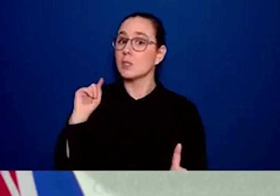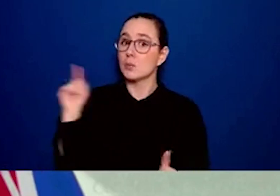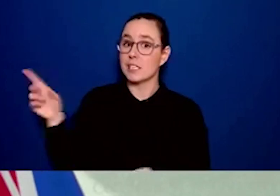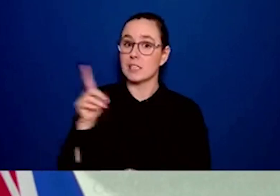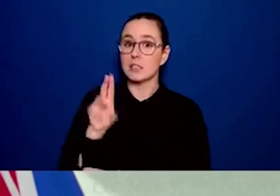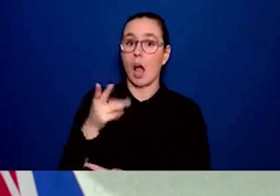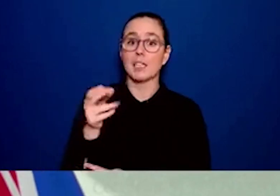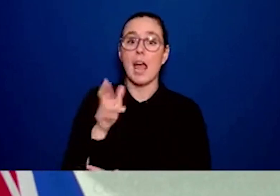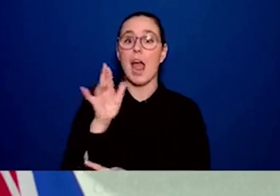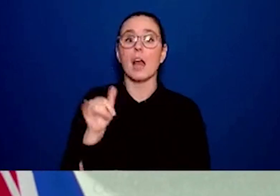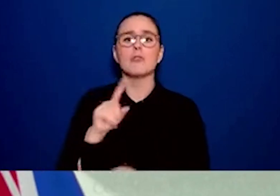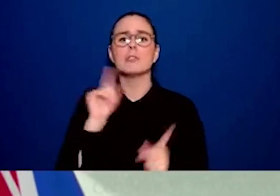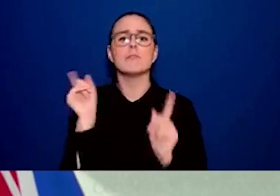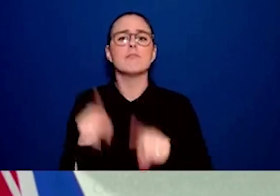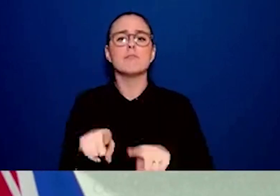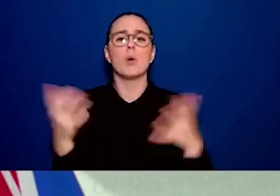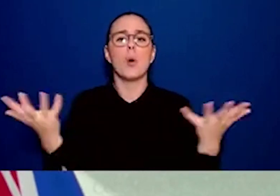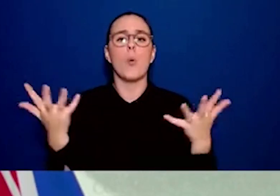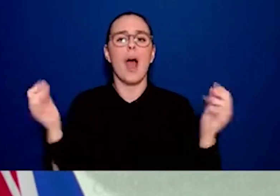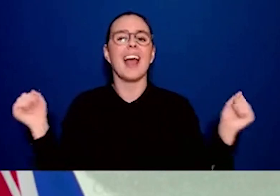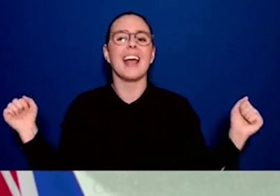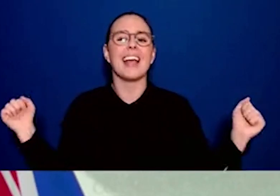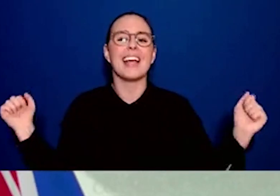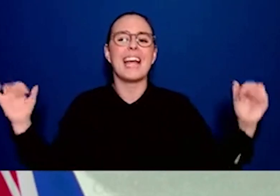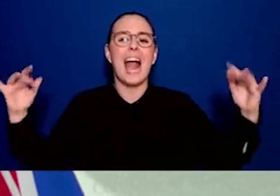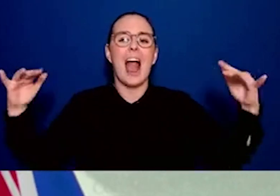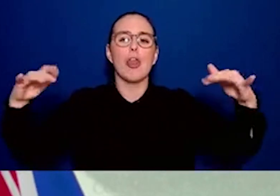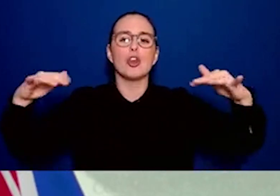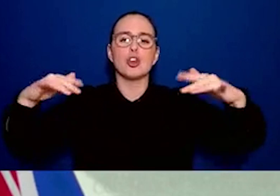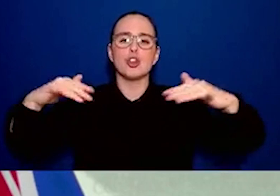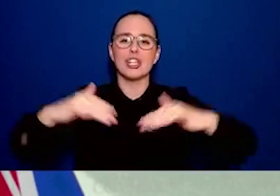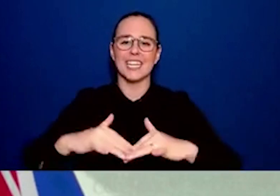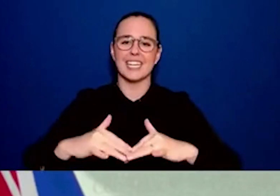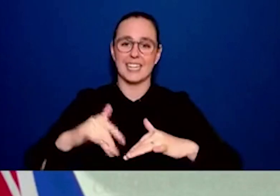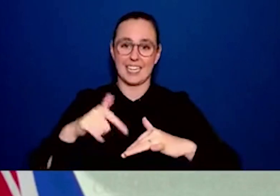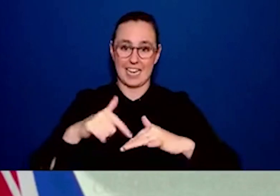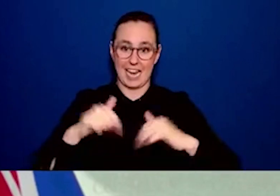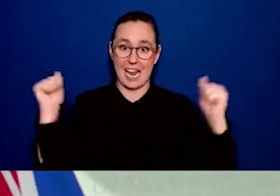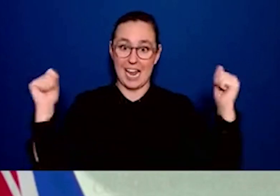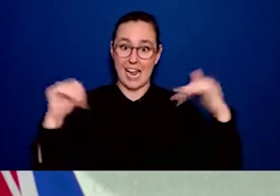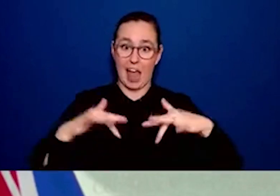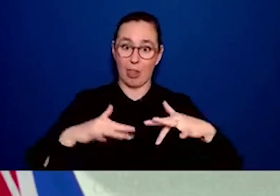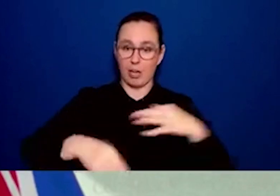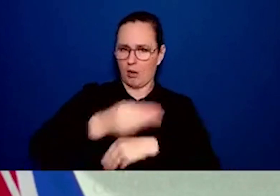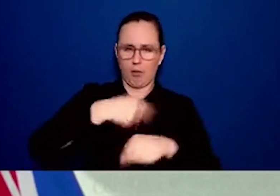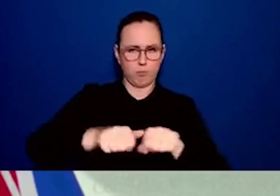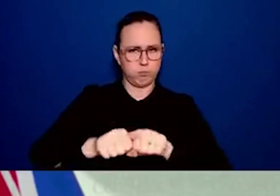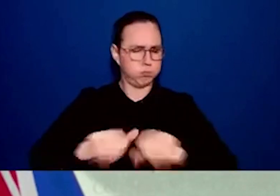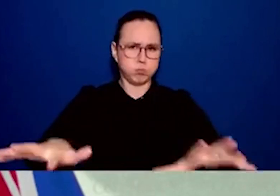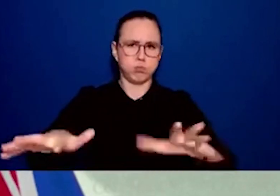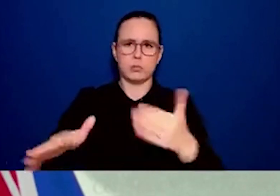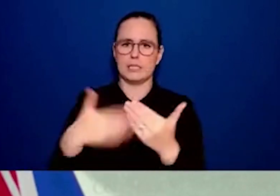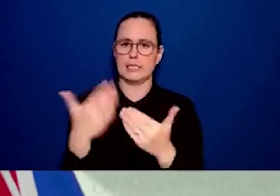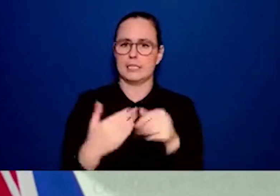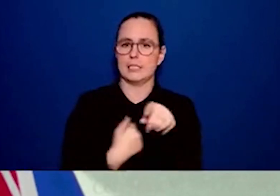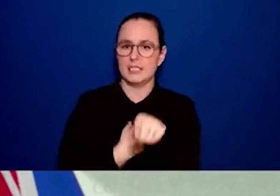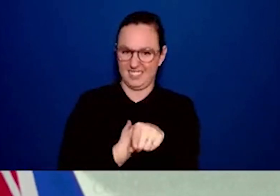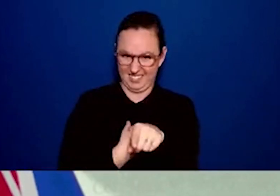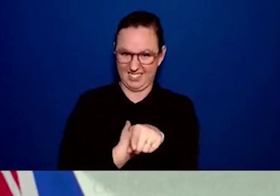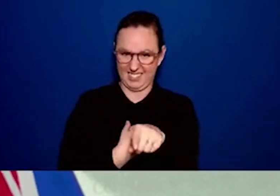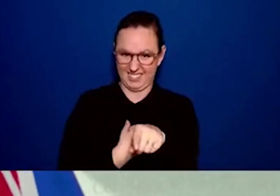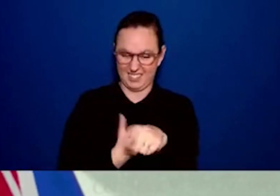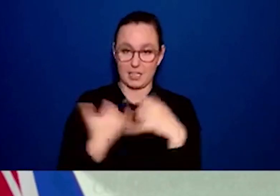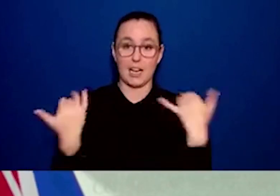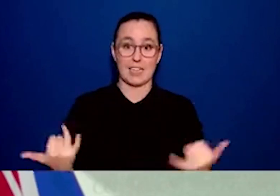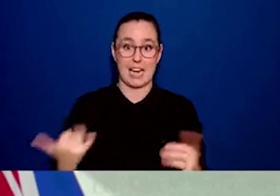measures with respect to gatherings, because it's in such gatherings that we see levels of transmission. And of course, you know that there's a